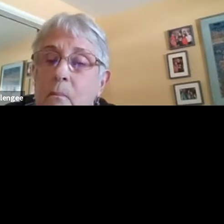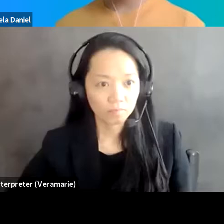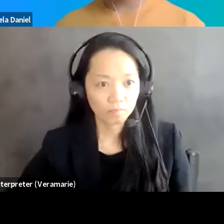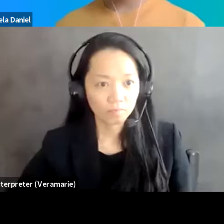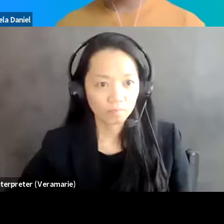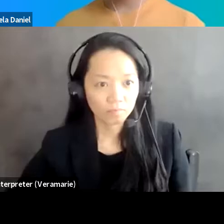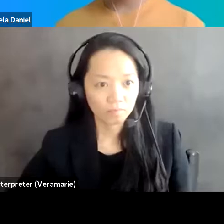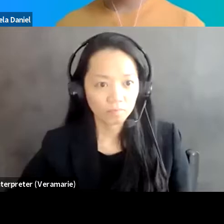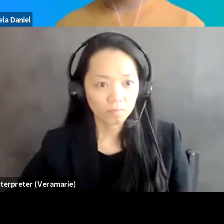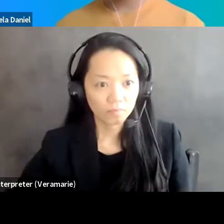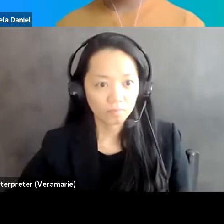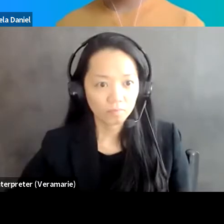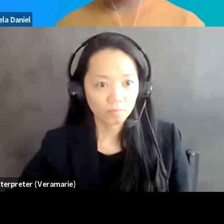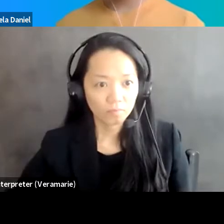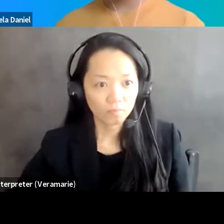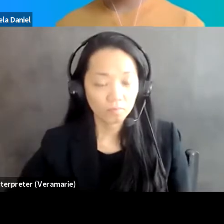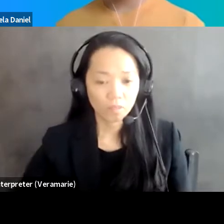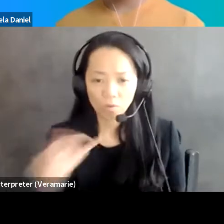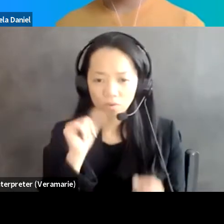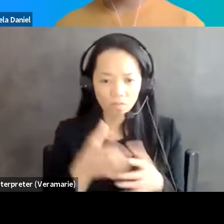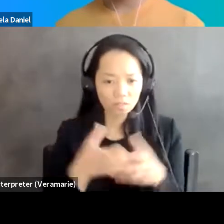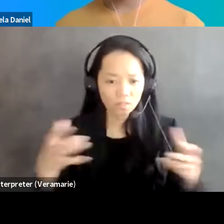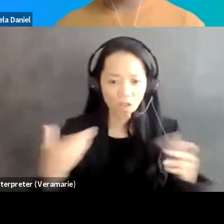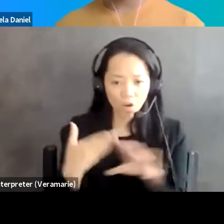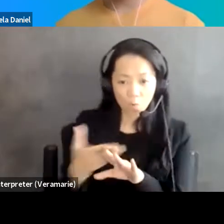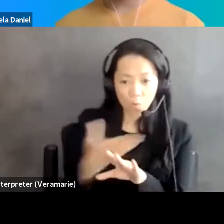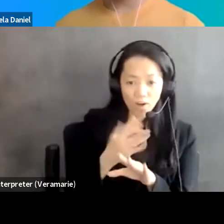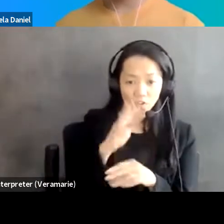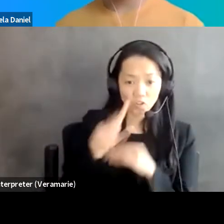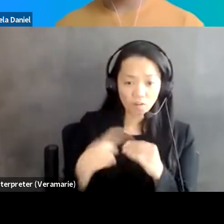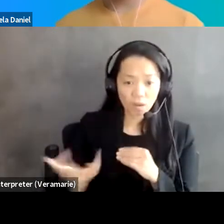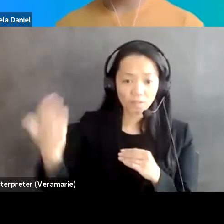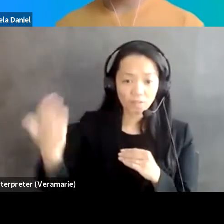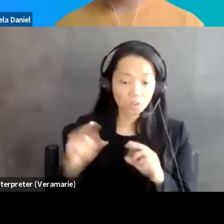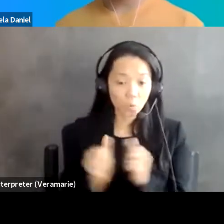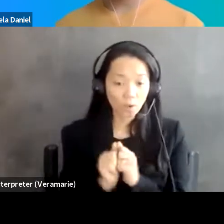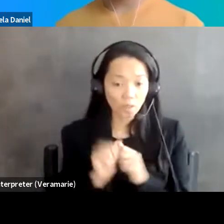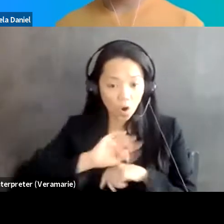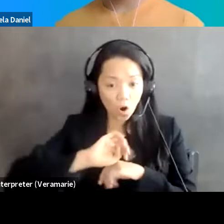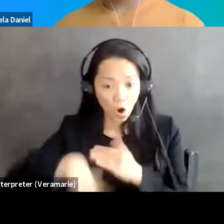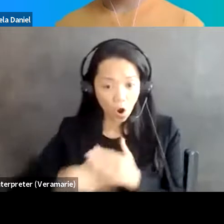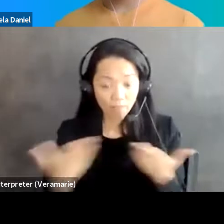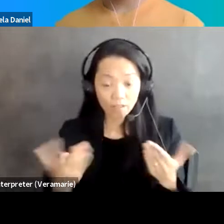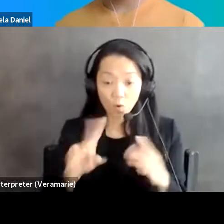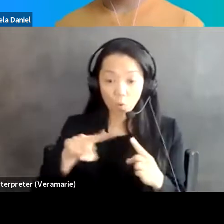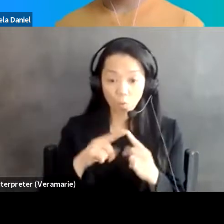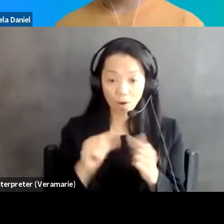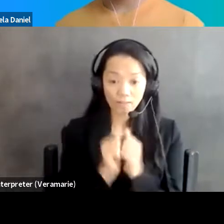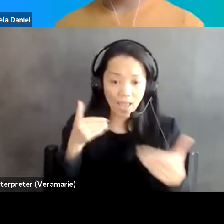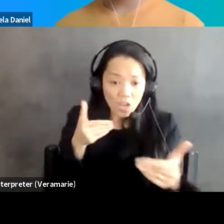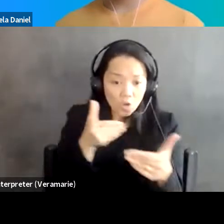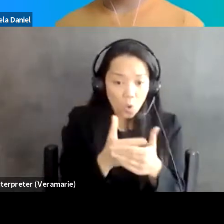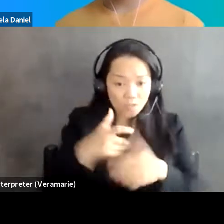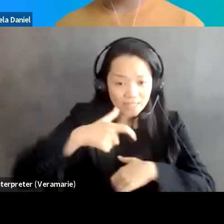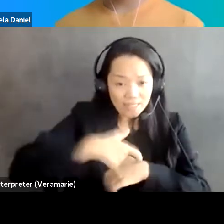that a ton have talked about prior to this year, but as with all things, once we kind of get close to the